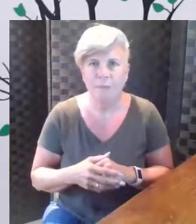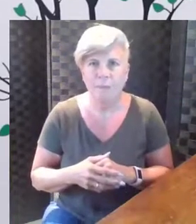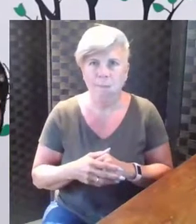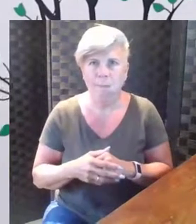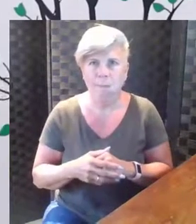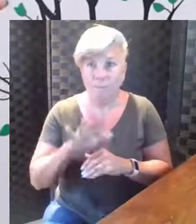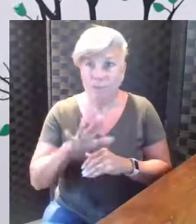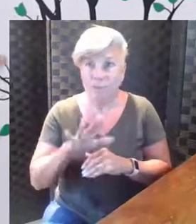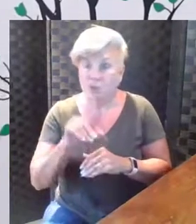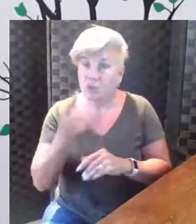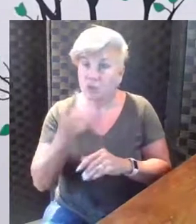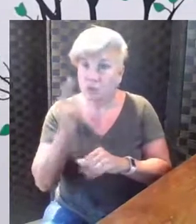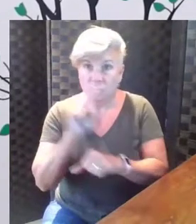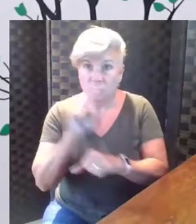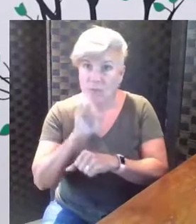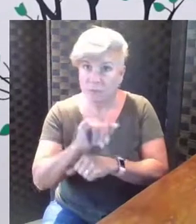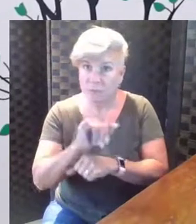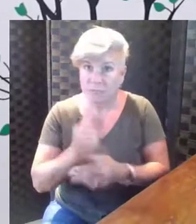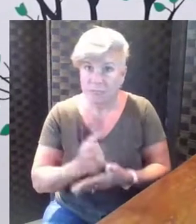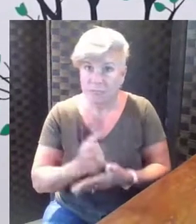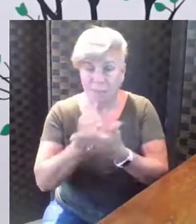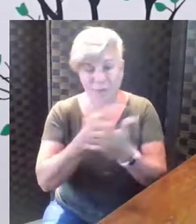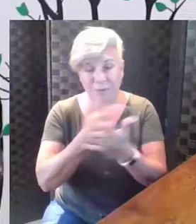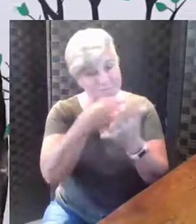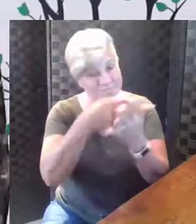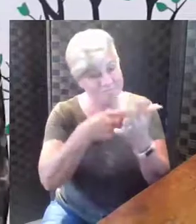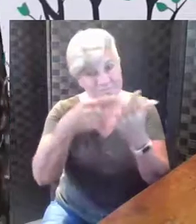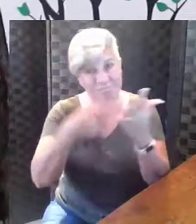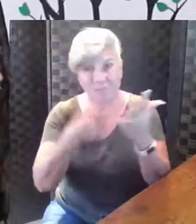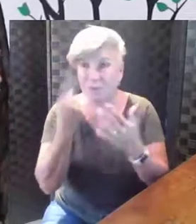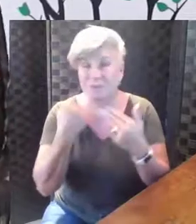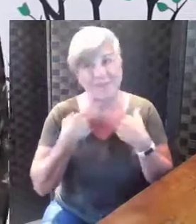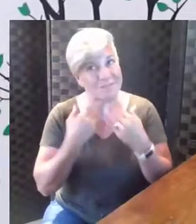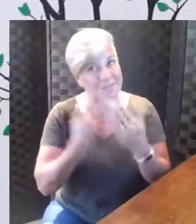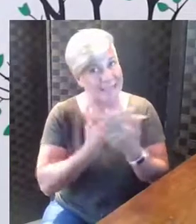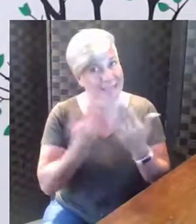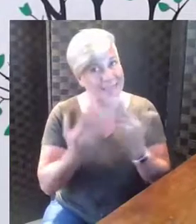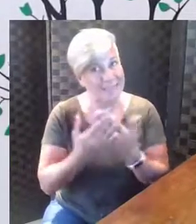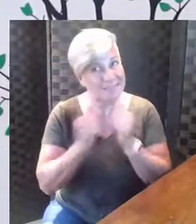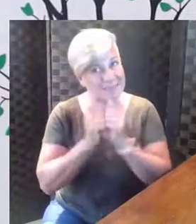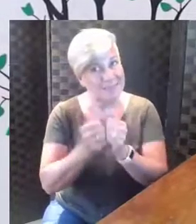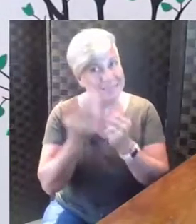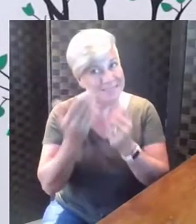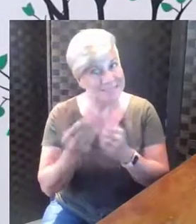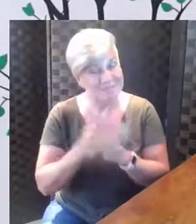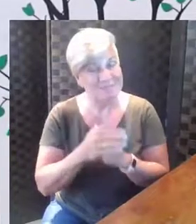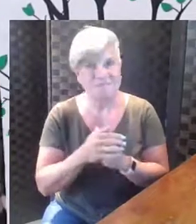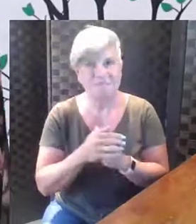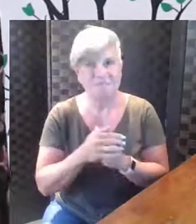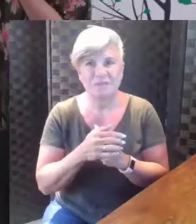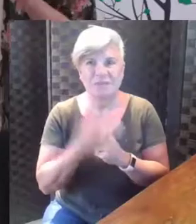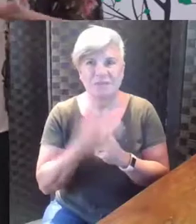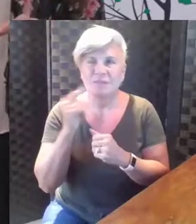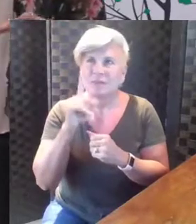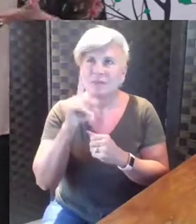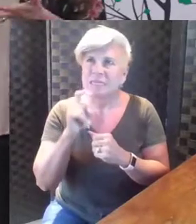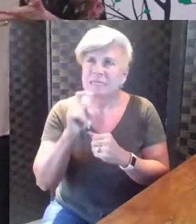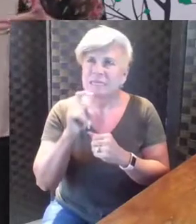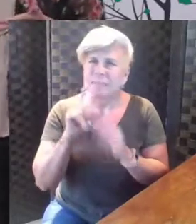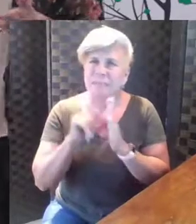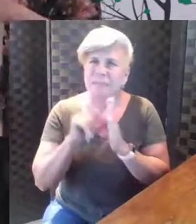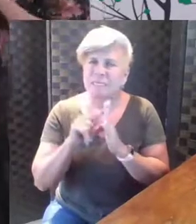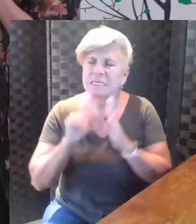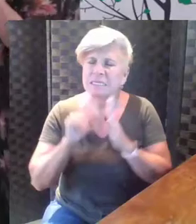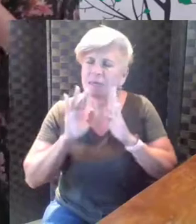That's a strategy you can always use because you have your hands with you most of the time. So anytime you need to take a minute to kind of calm down, take